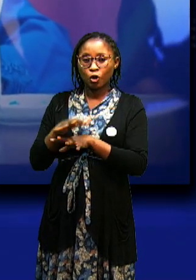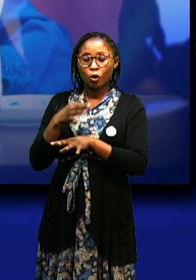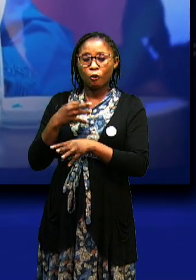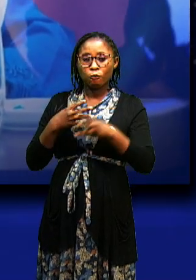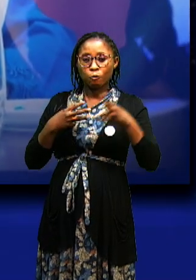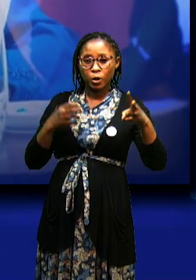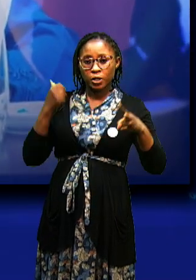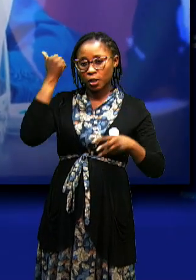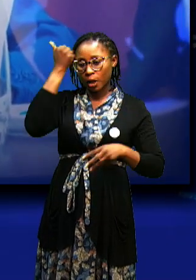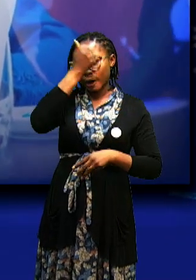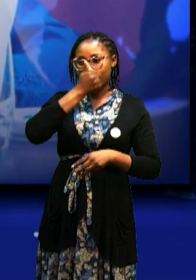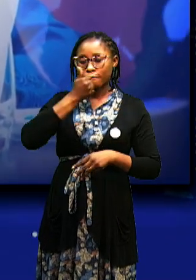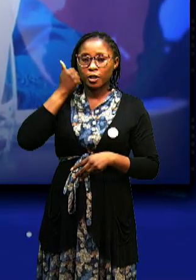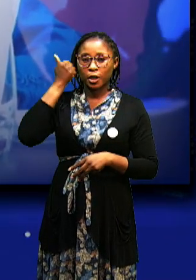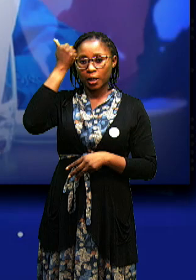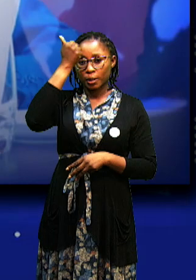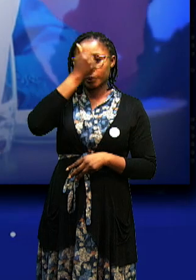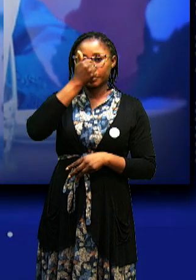Africa.